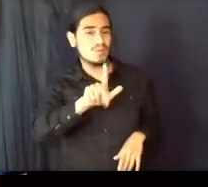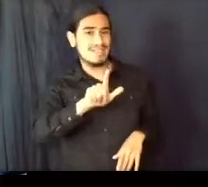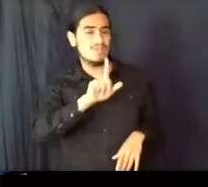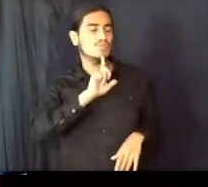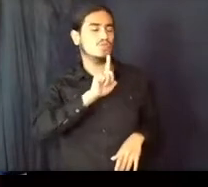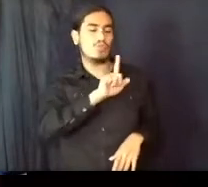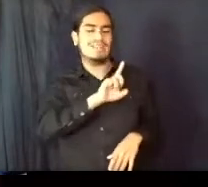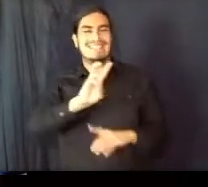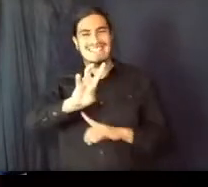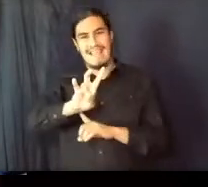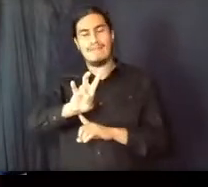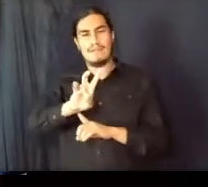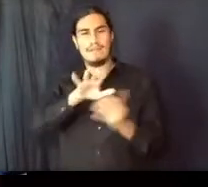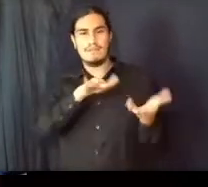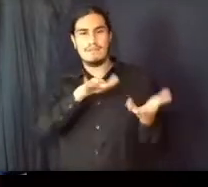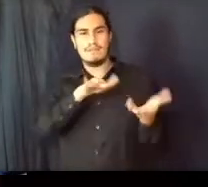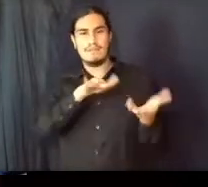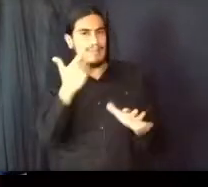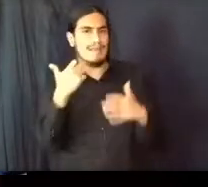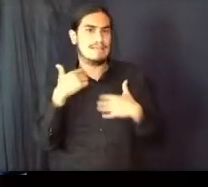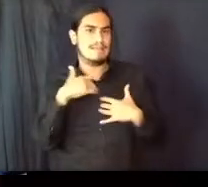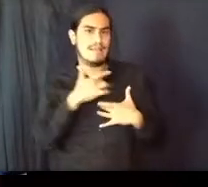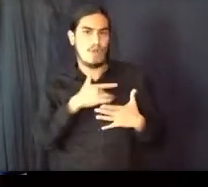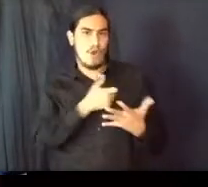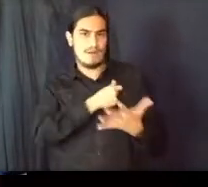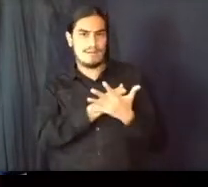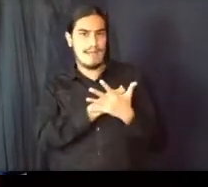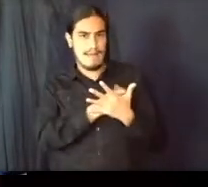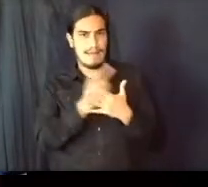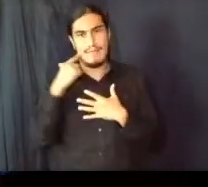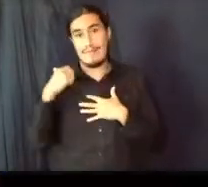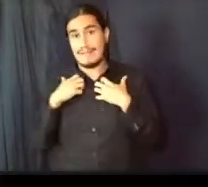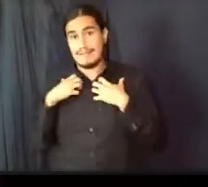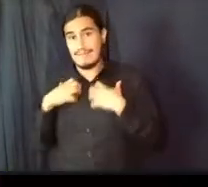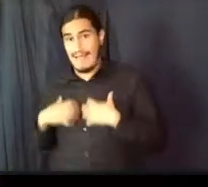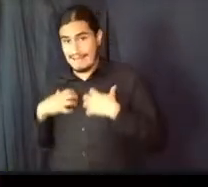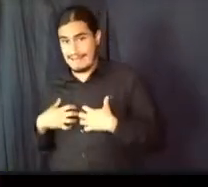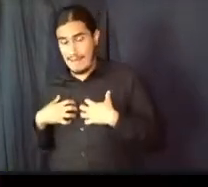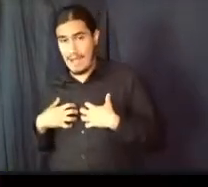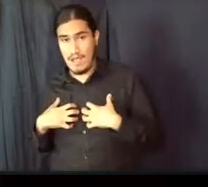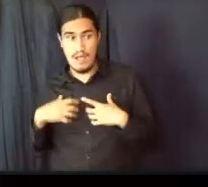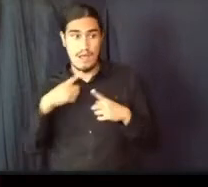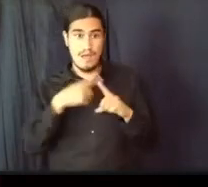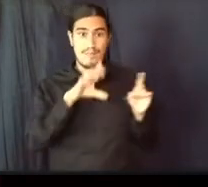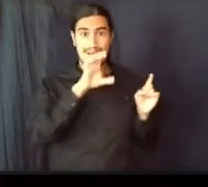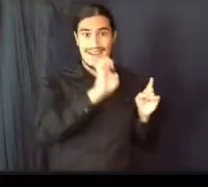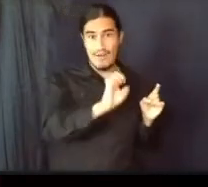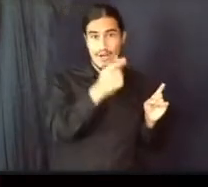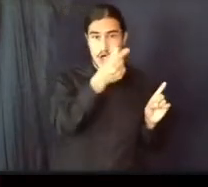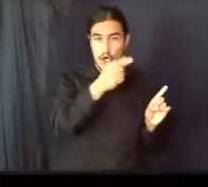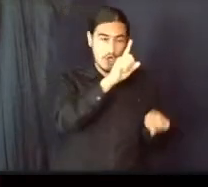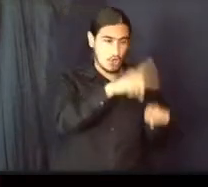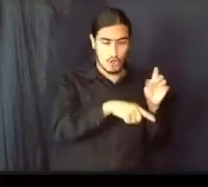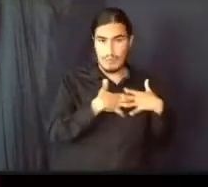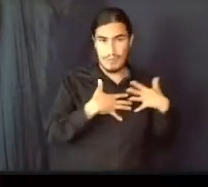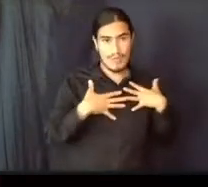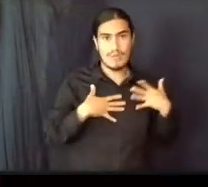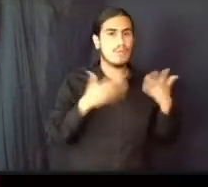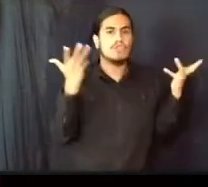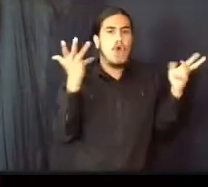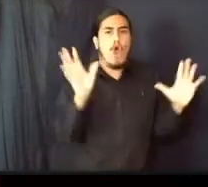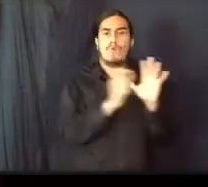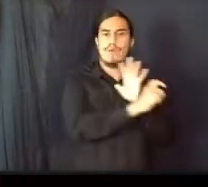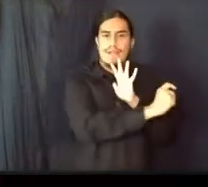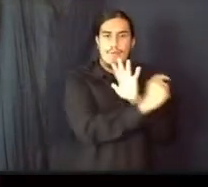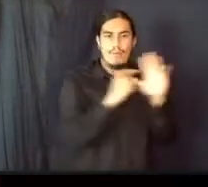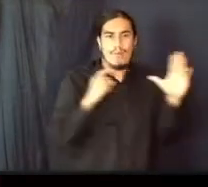her asthma disease. That Eric Garner couldn't breathe, the condition of unbreathing was already scripted symbolically